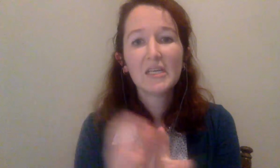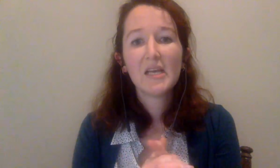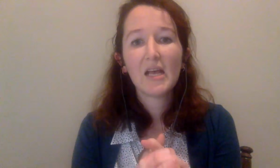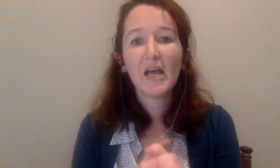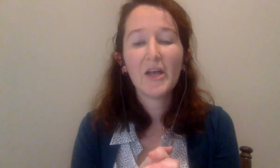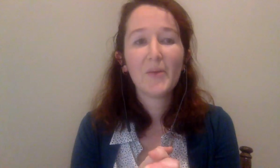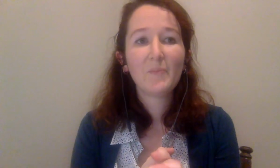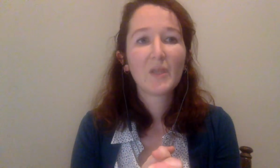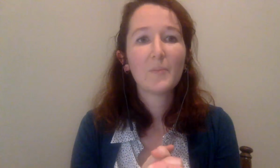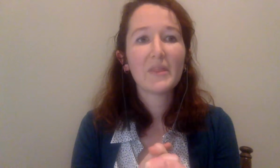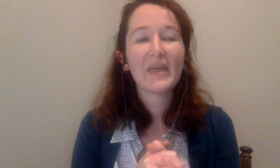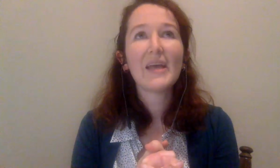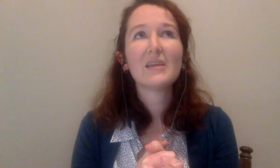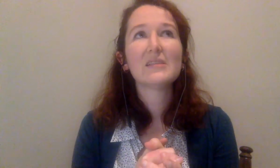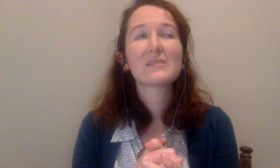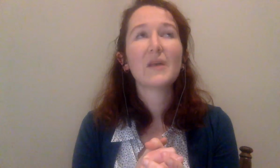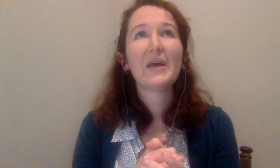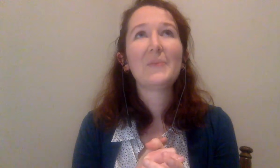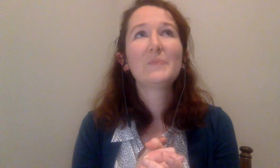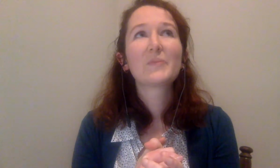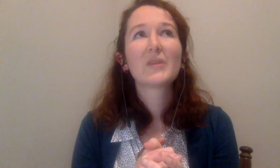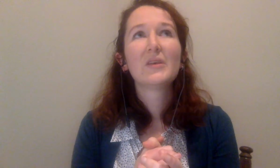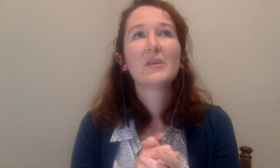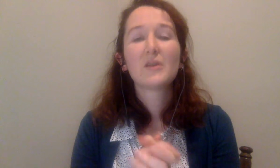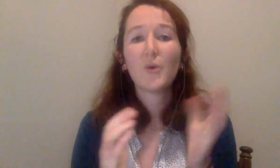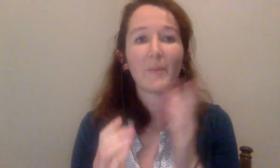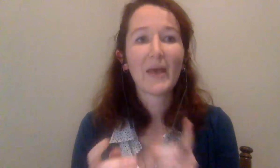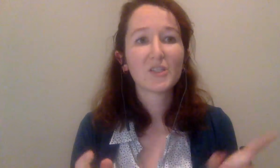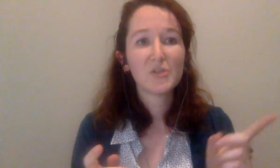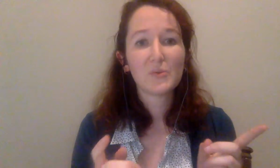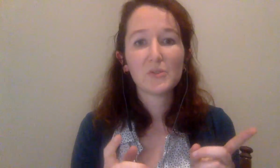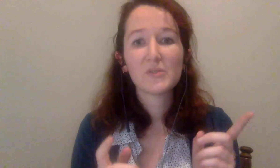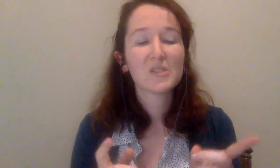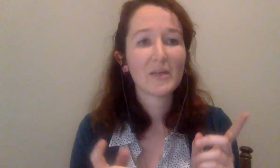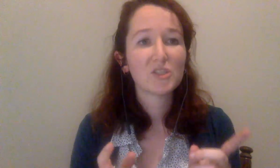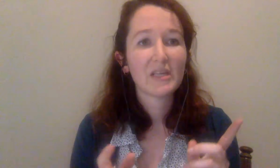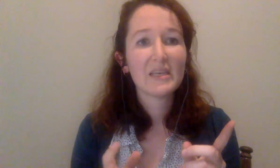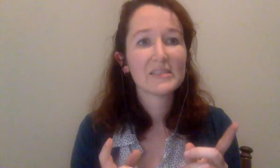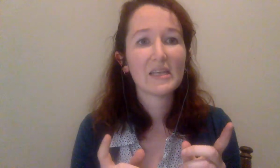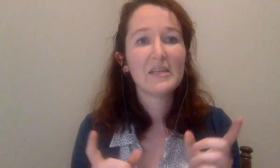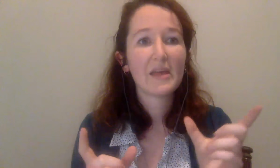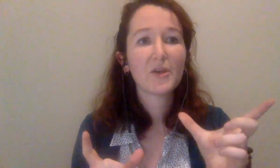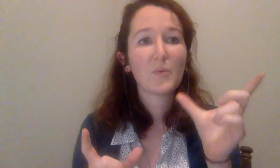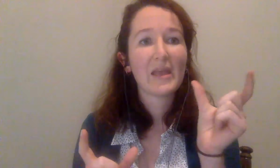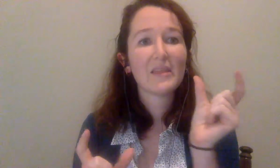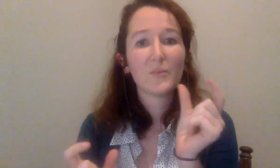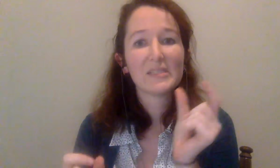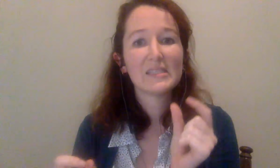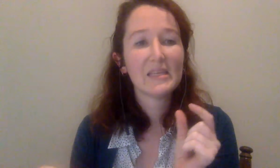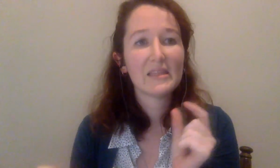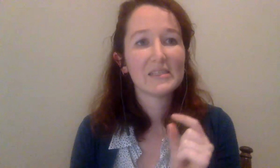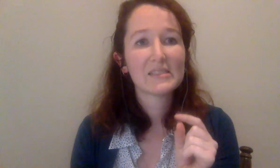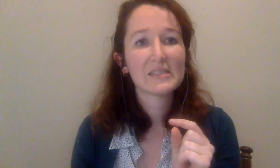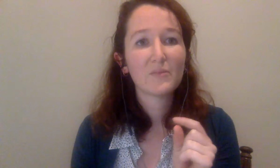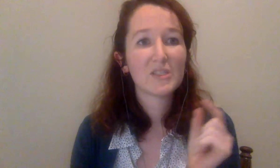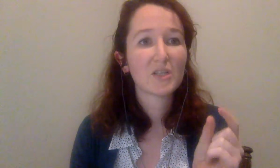word. But that is going back to Susan's question, I think is another way that we